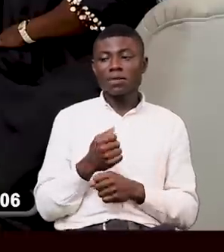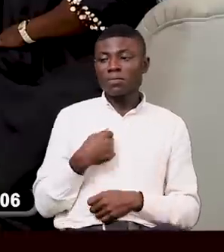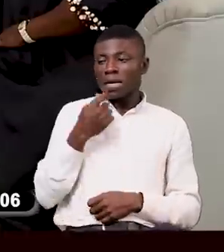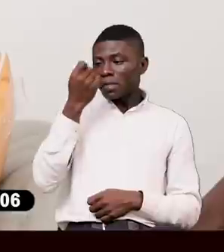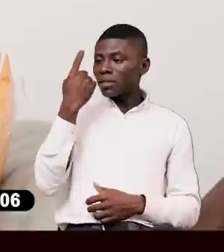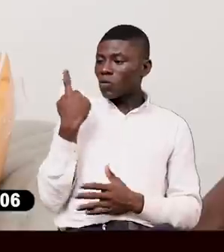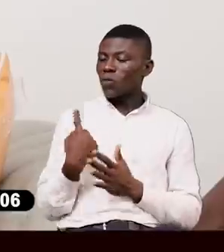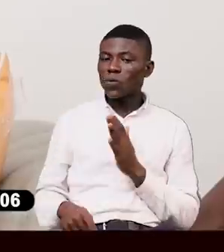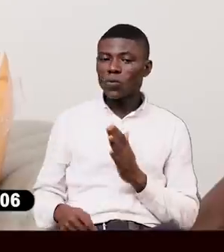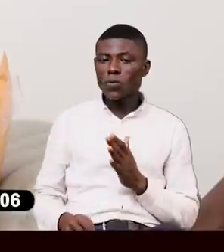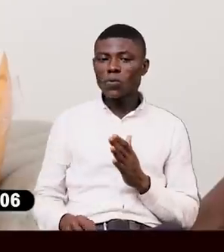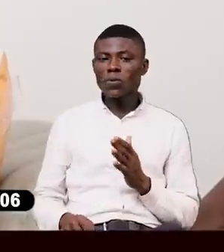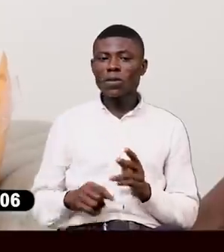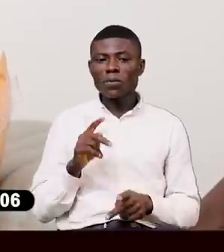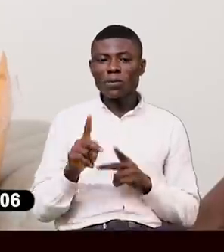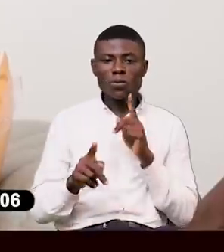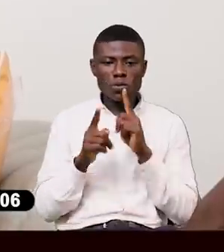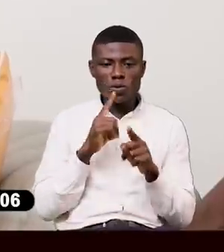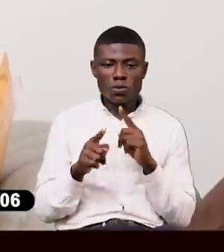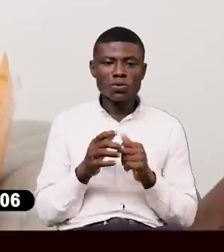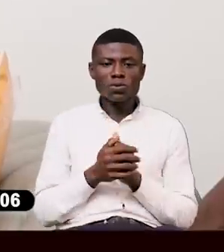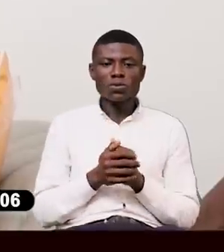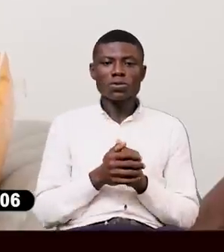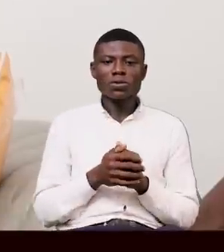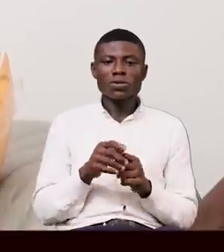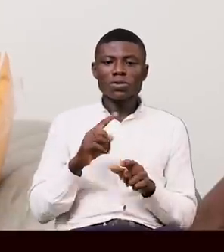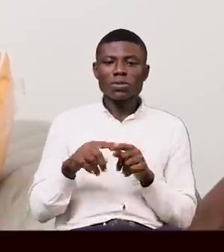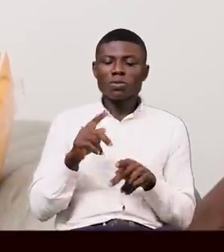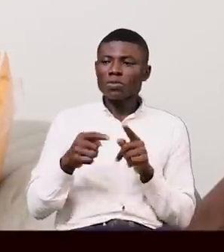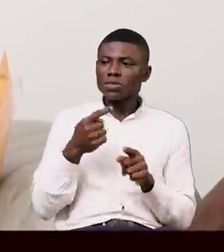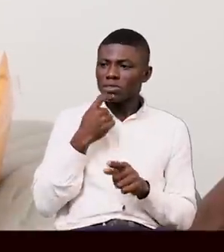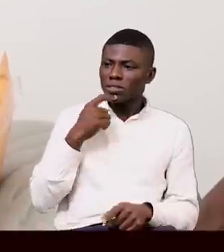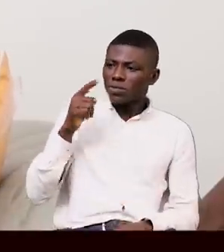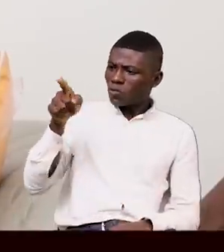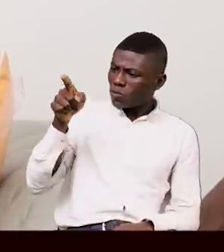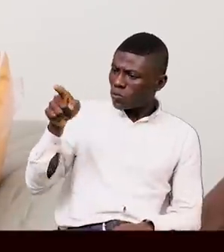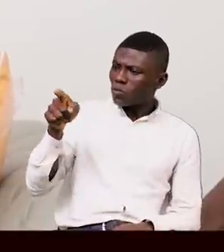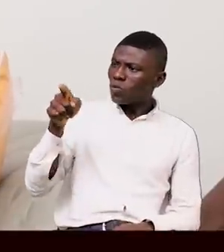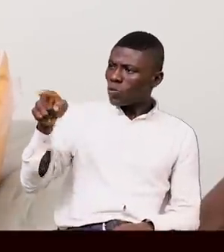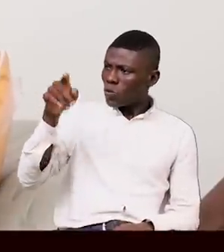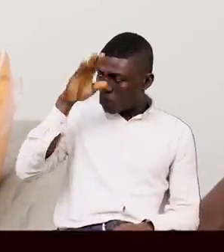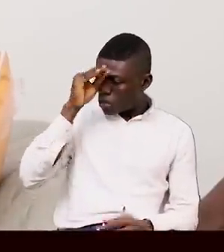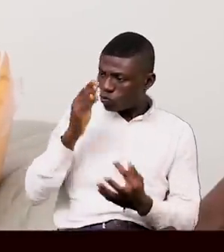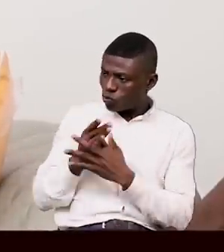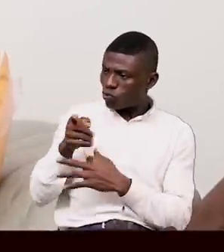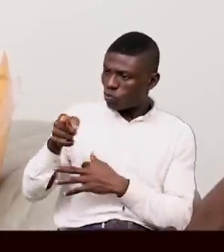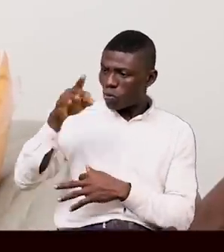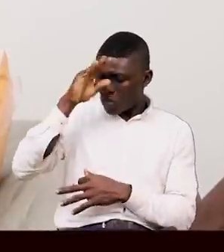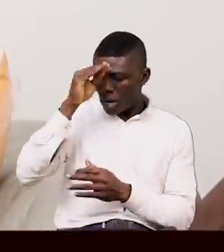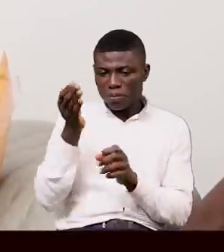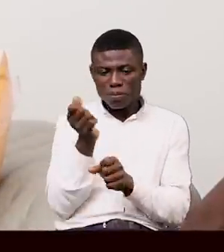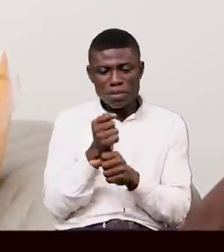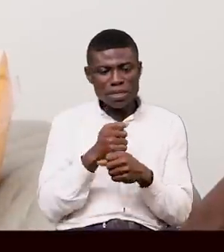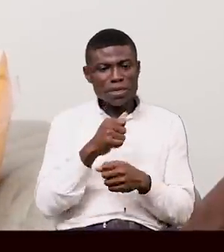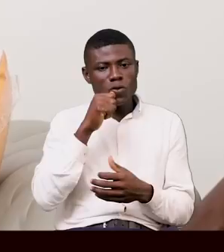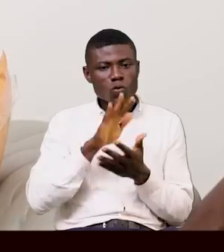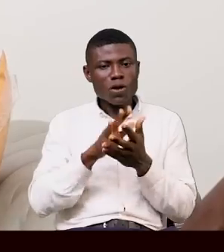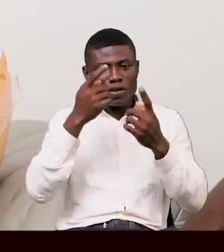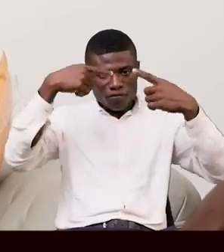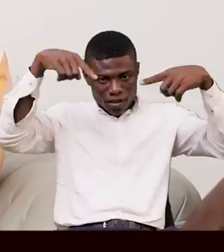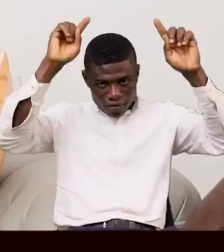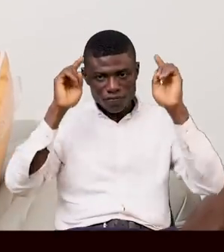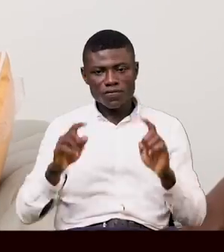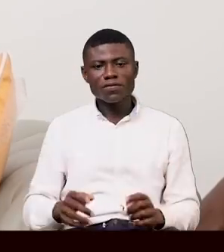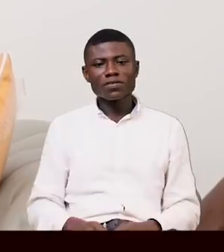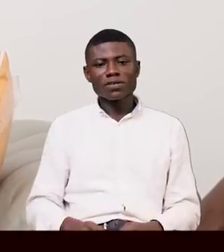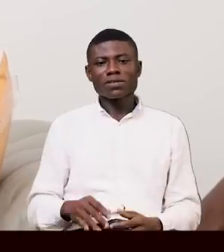se a man for a car, or mutual message, etch services, who be mano, and now also, and I'm out of bano. It's me